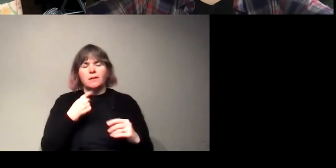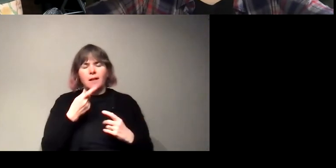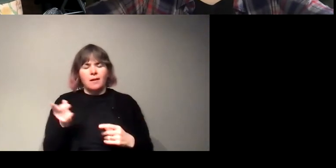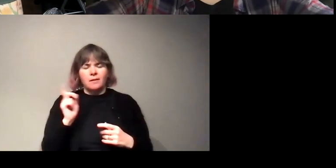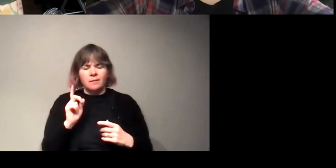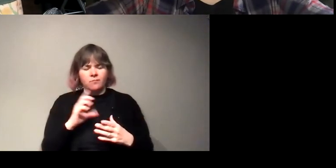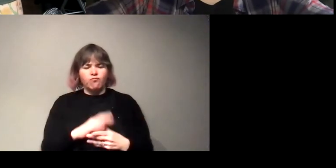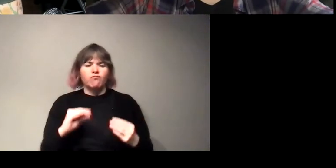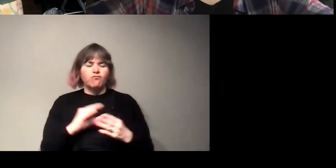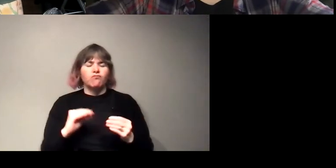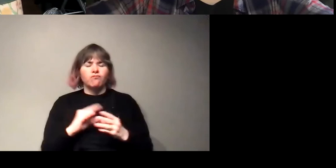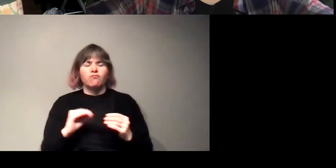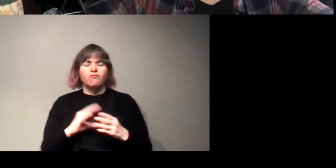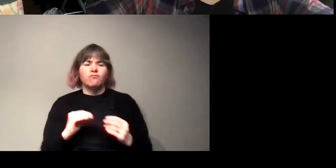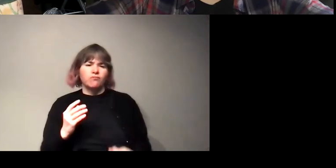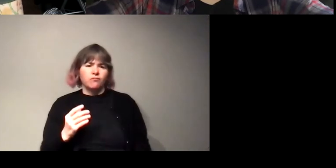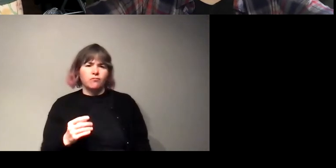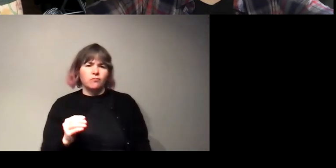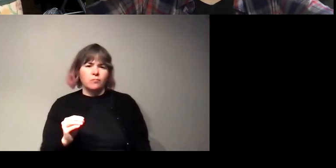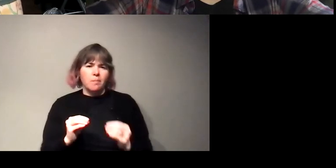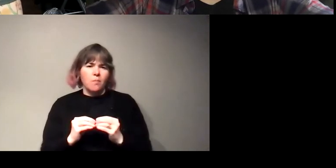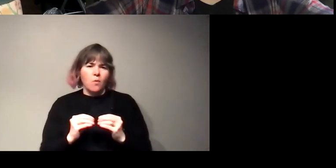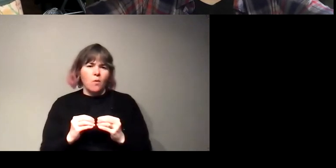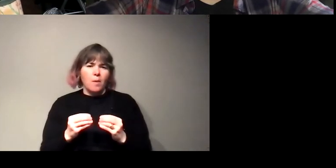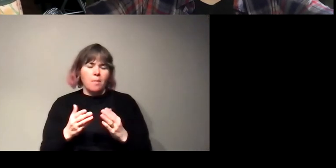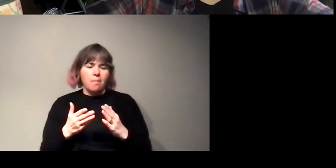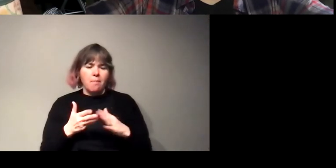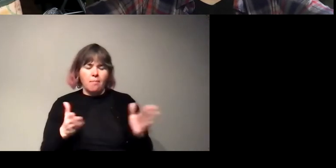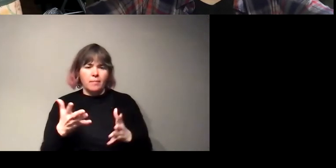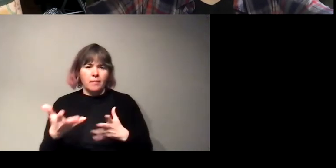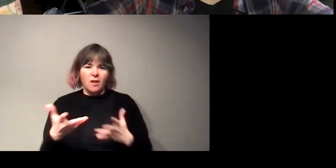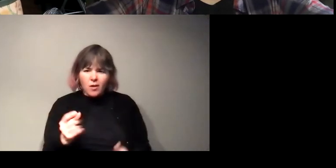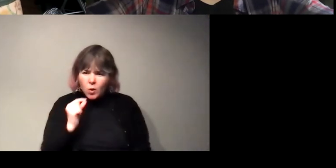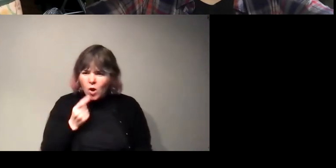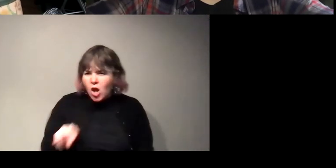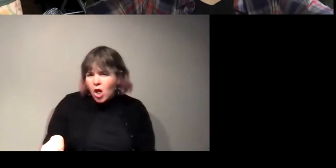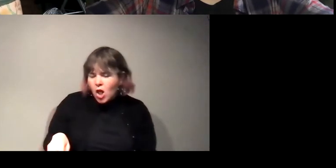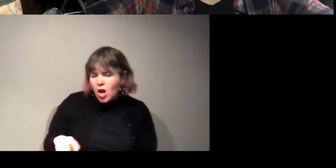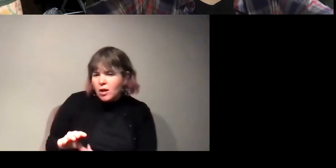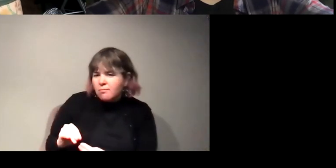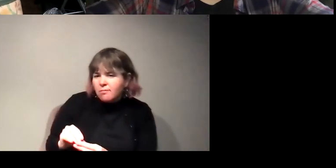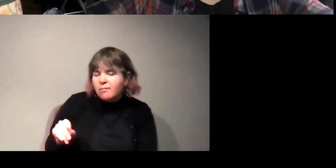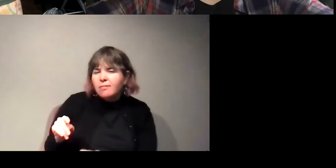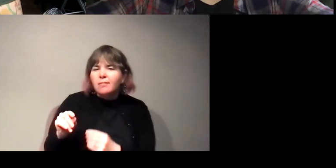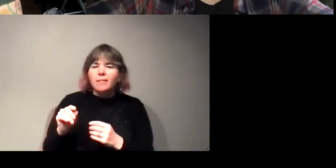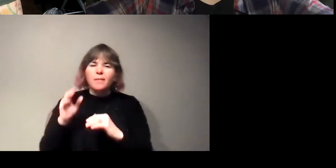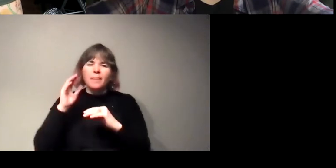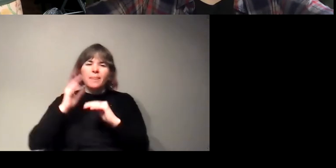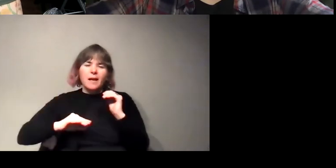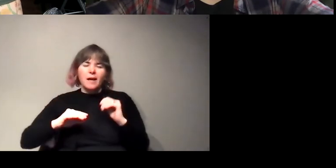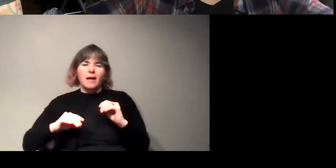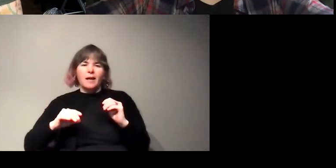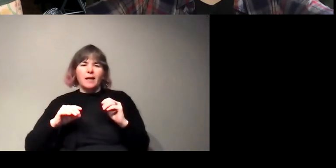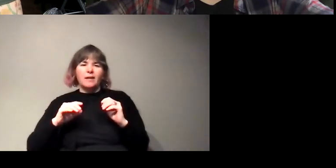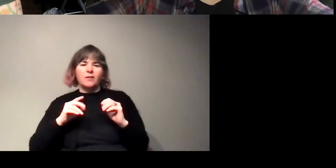the sort of public engagement, like, "Ooh, isn't this cool?" type thing than